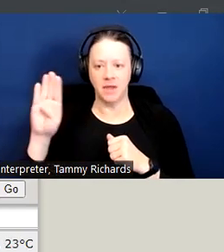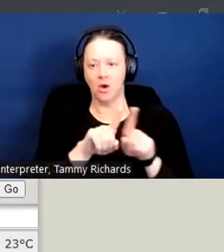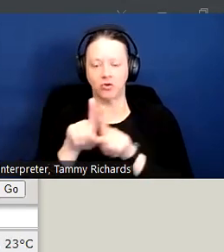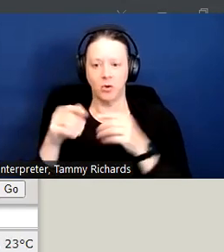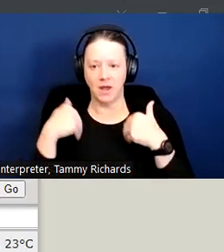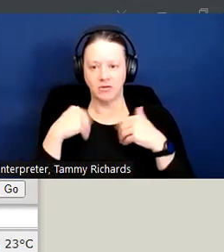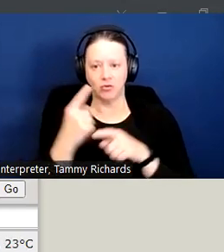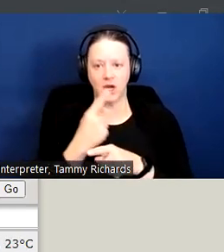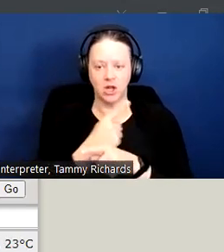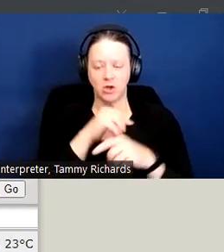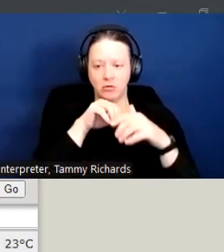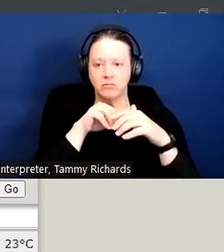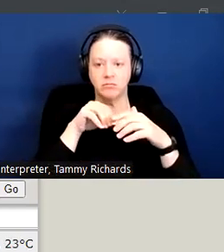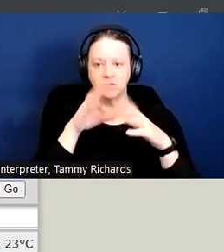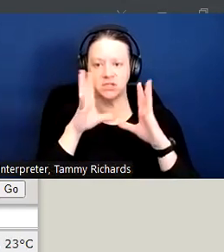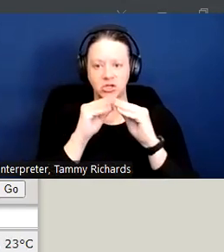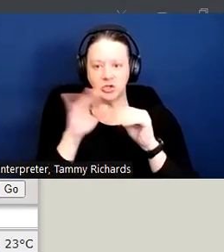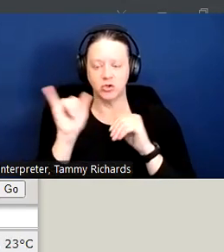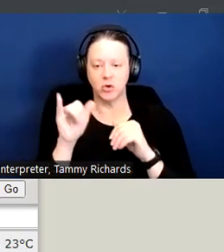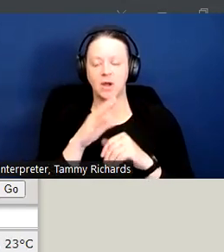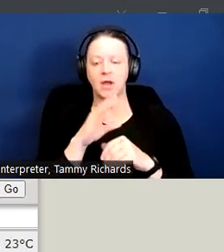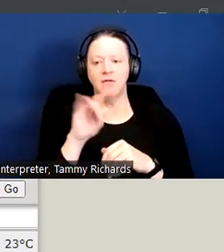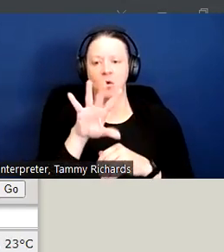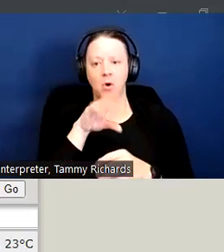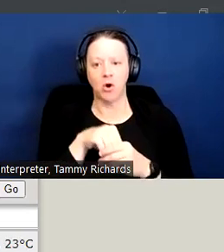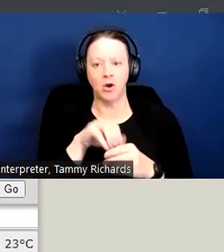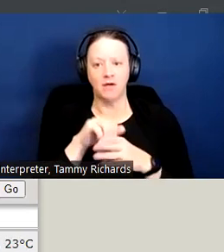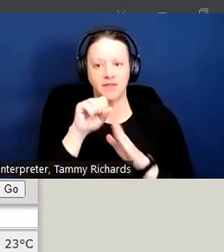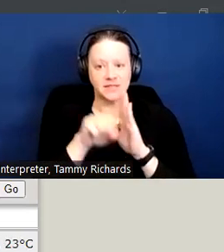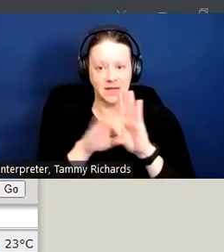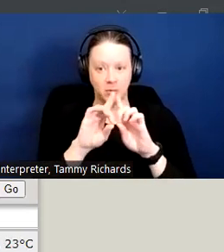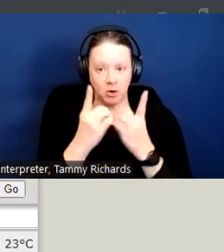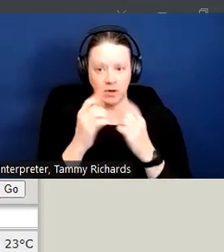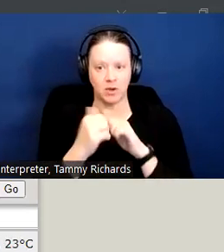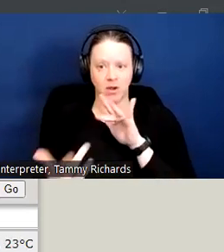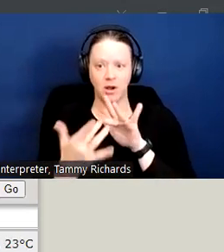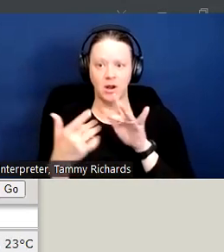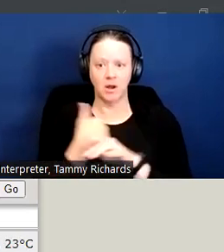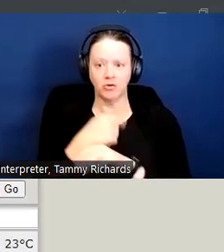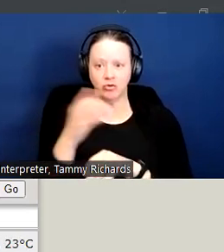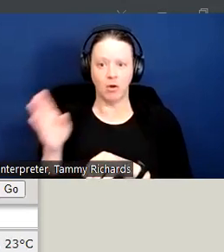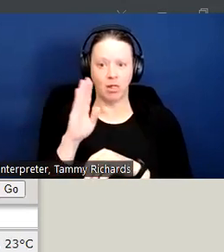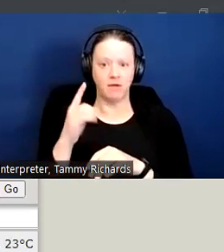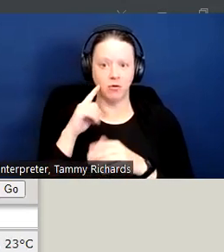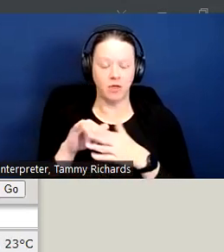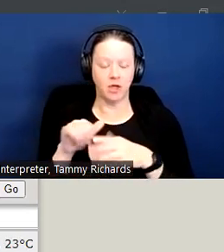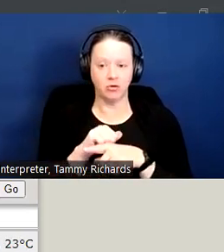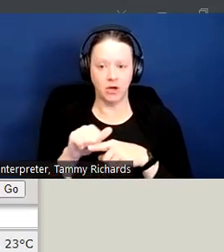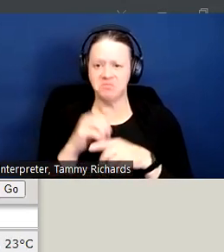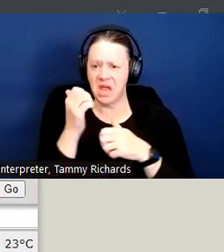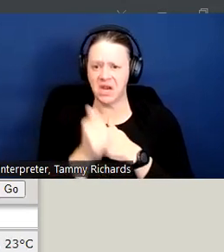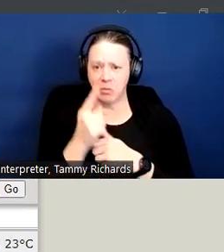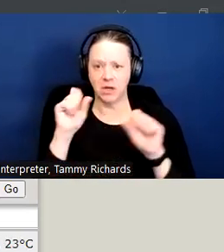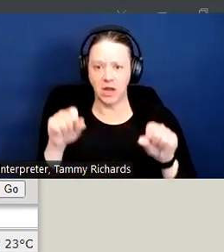you're part of a state department, you can also contact us directly for that training. So anyone can, but if you're looking for someone